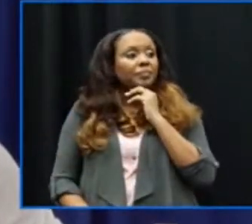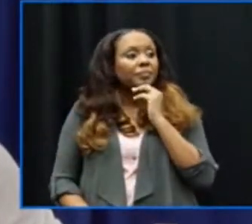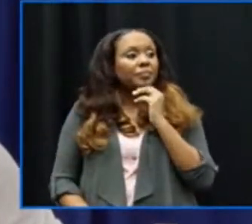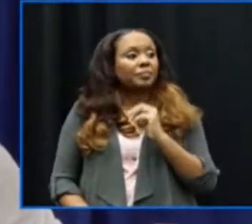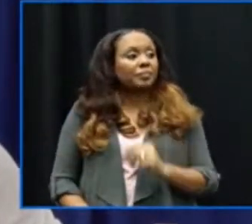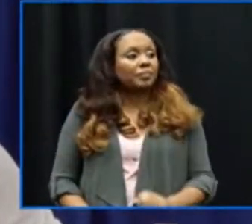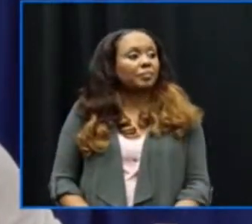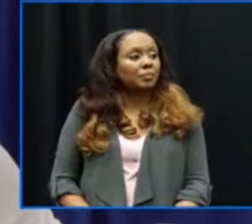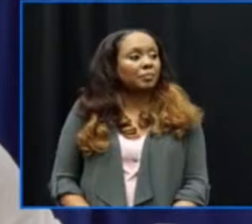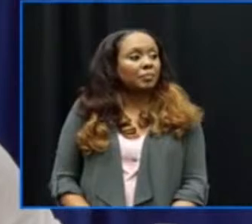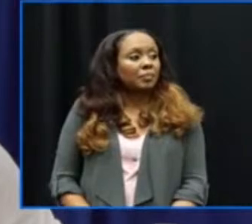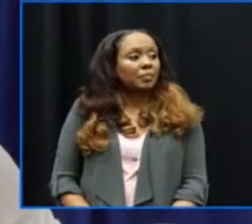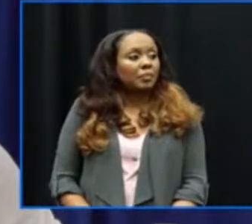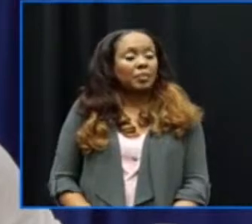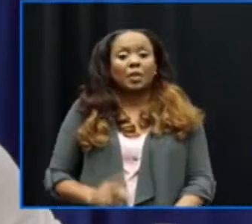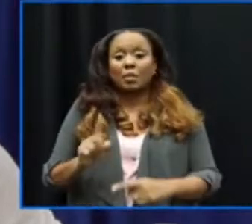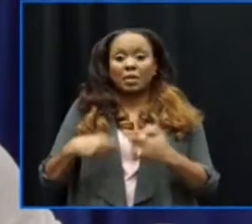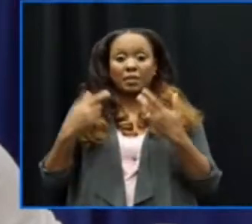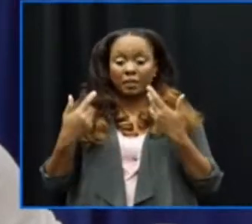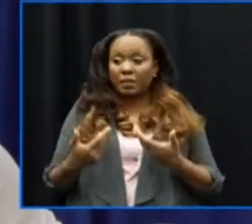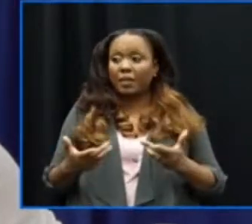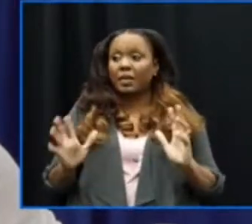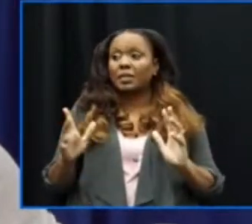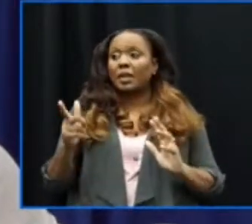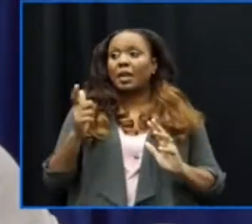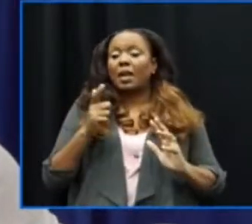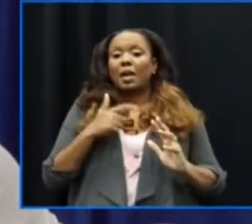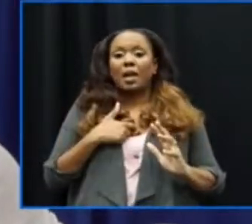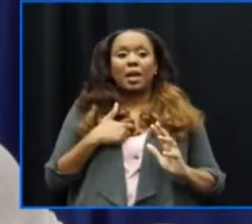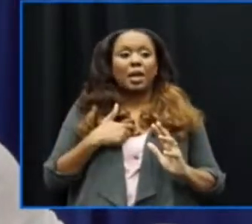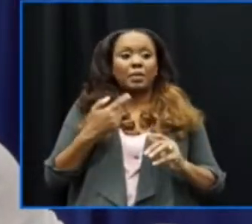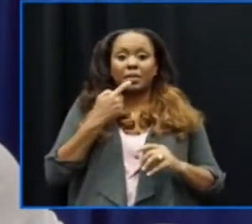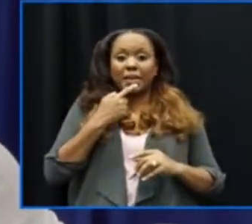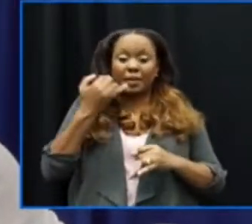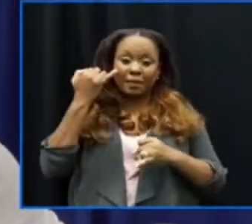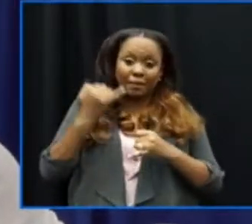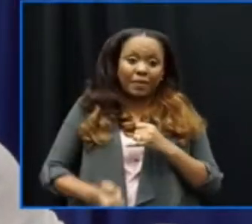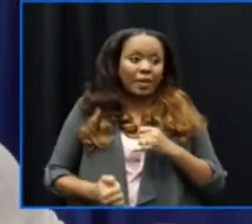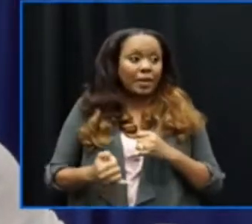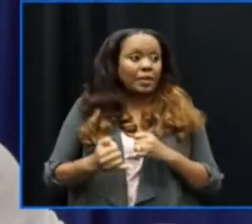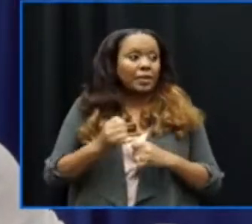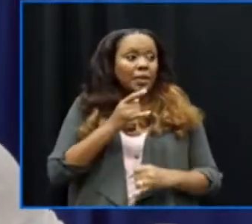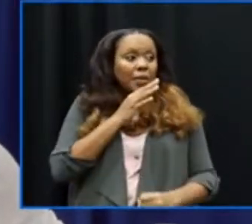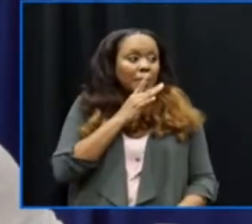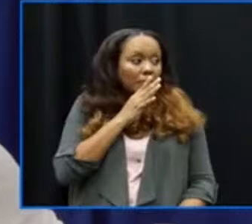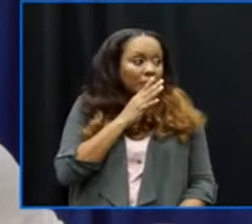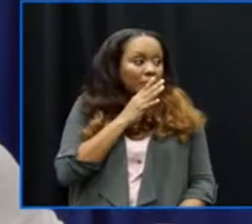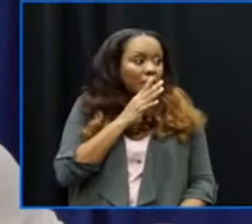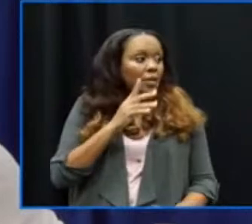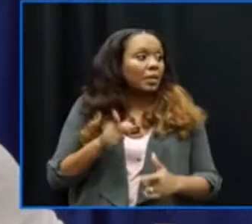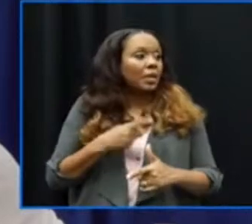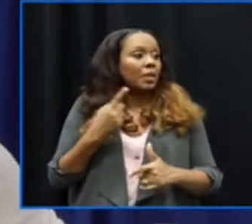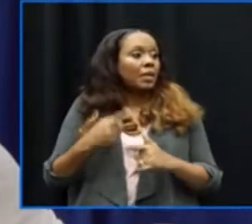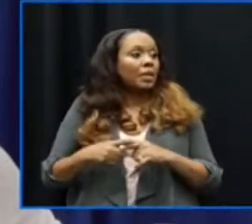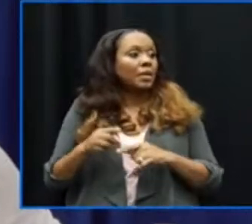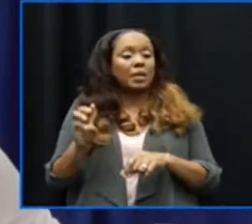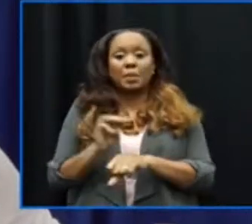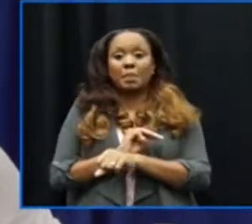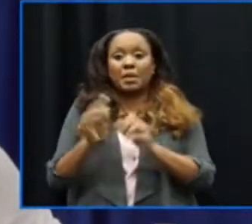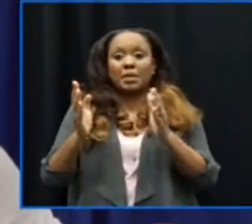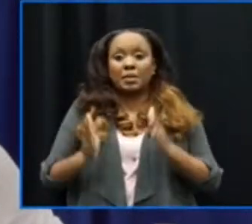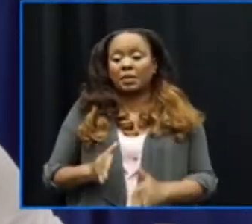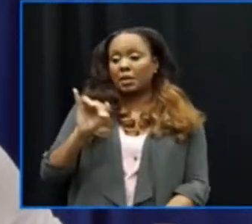share, at the end, I will wrap up, and then before I wrap up, I'll ask Minister Jordan